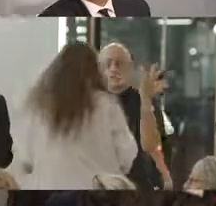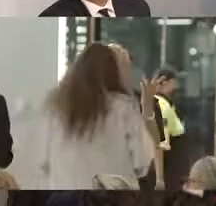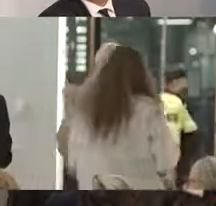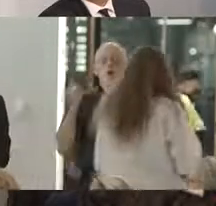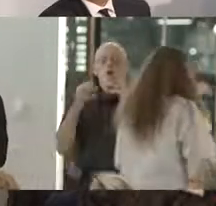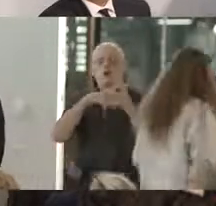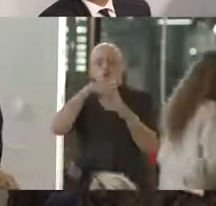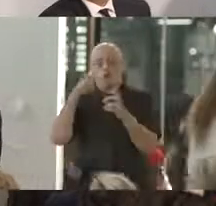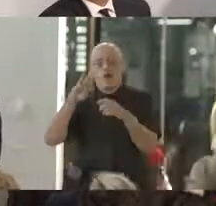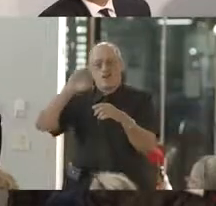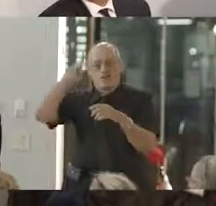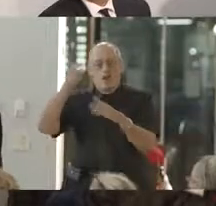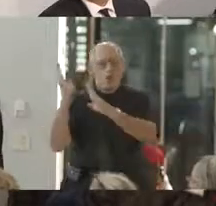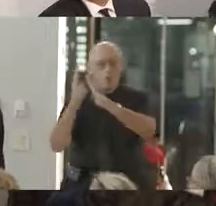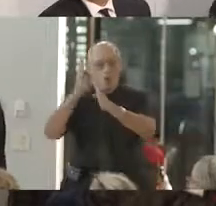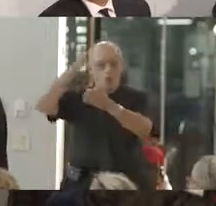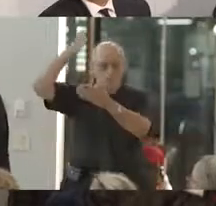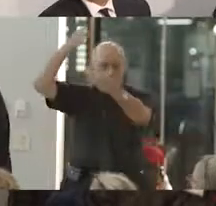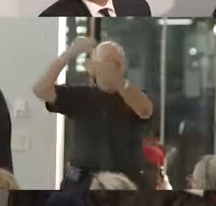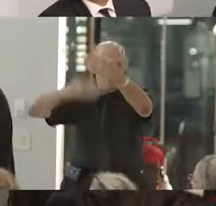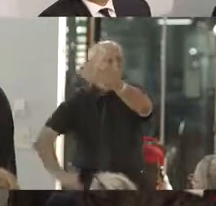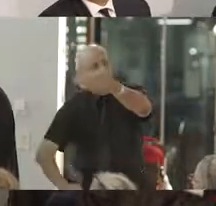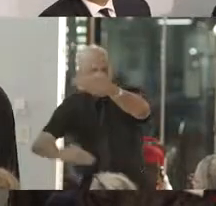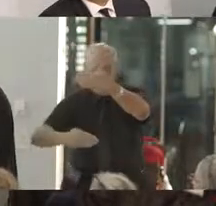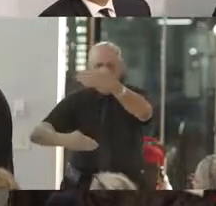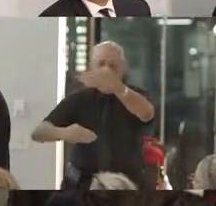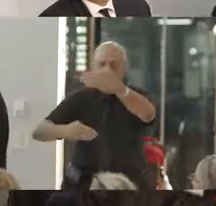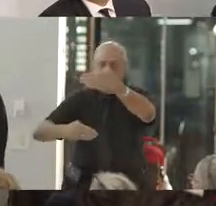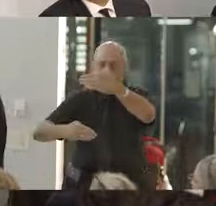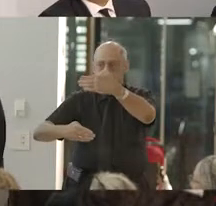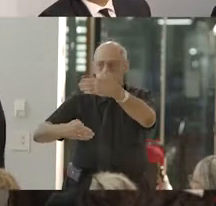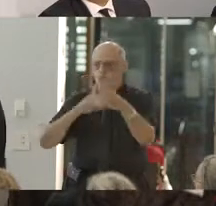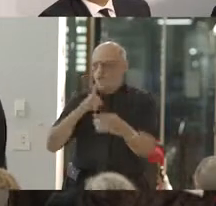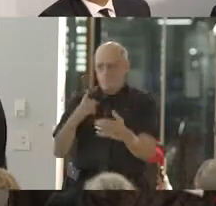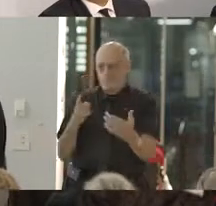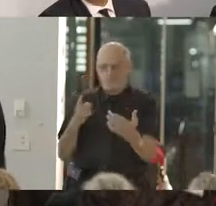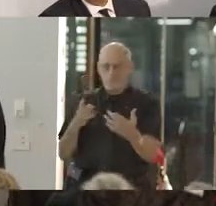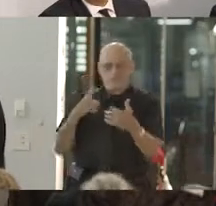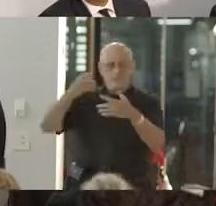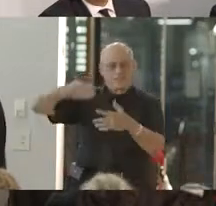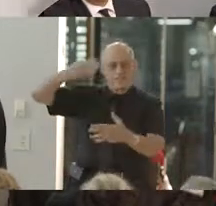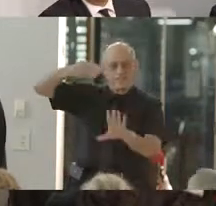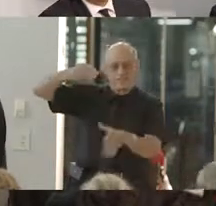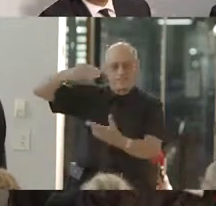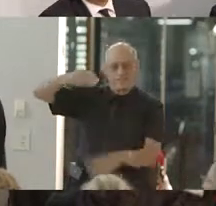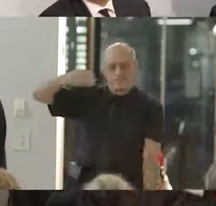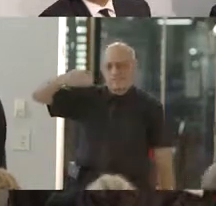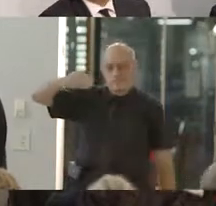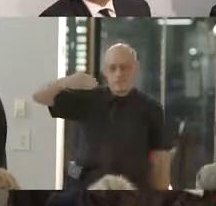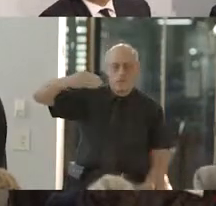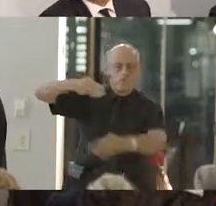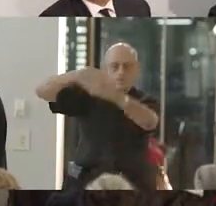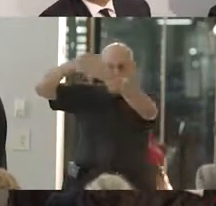of a dry dock wall that goes down into the riverbed. And that breakwater currently right now is it's sort of a suspended wall. So to